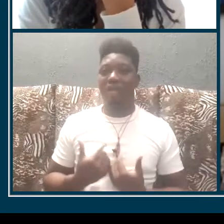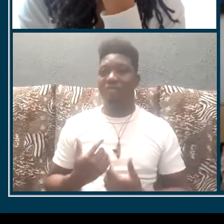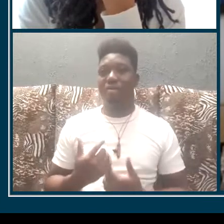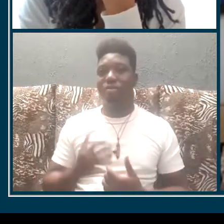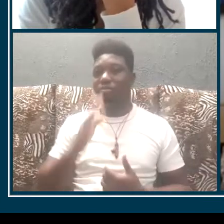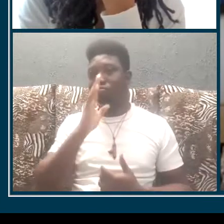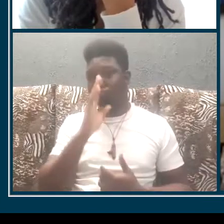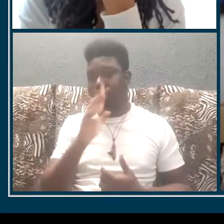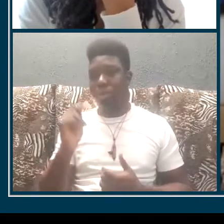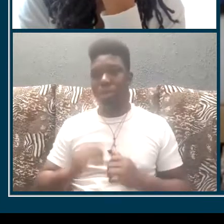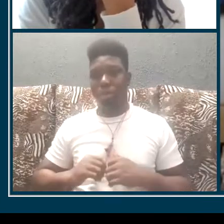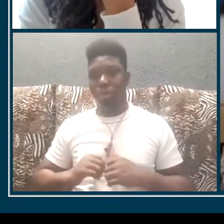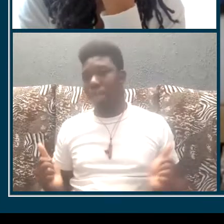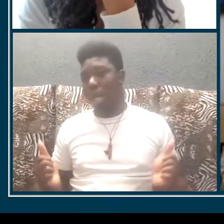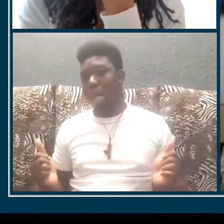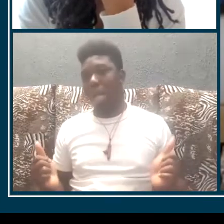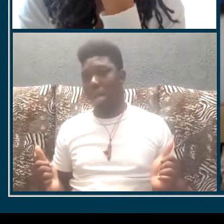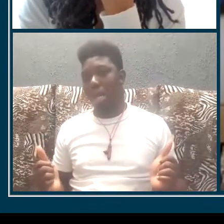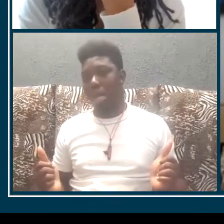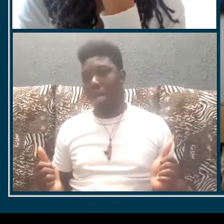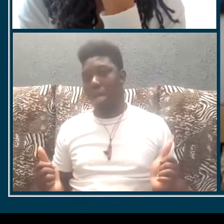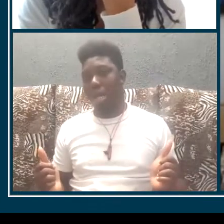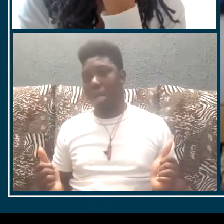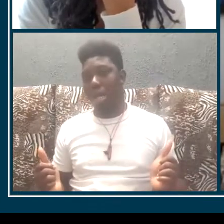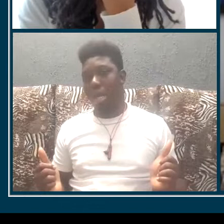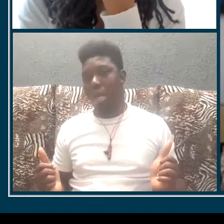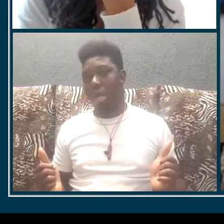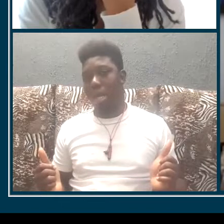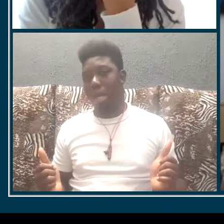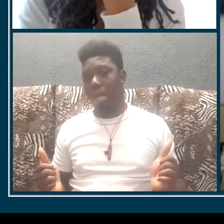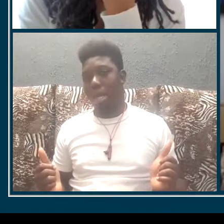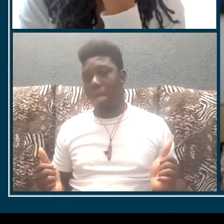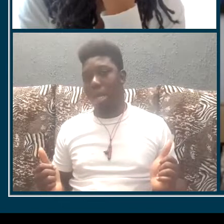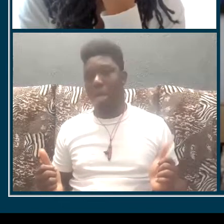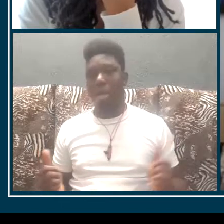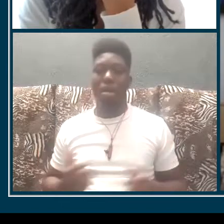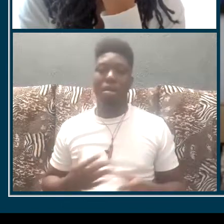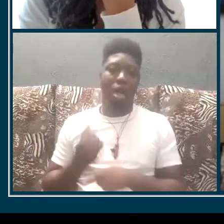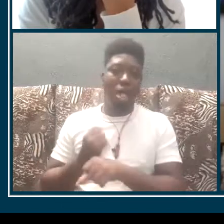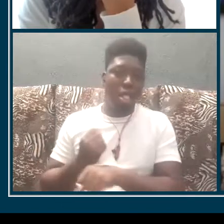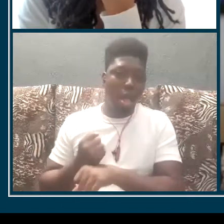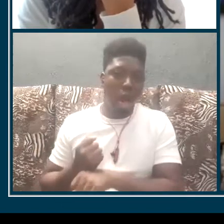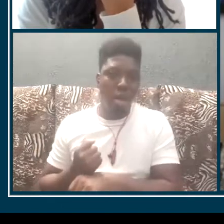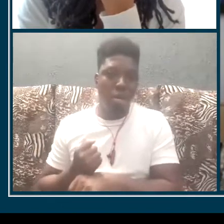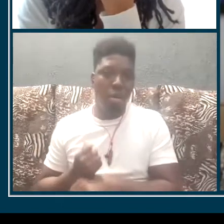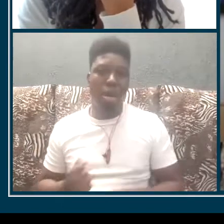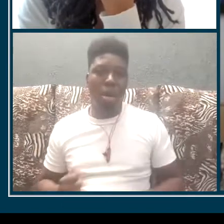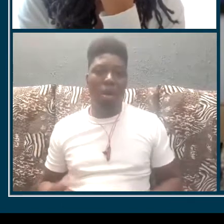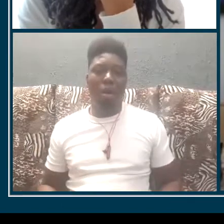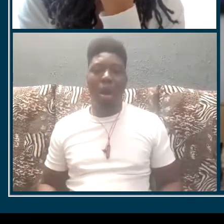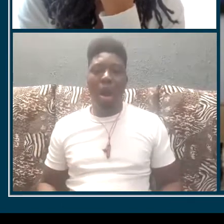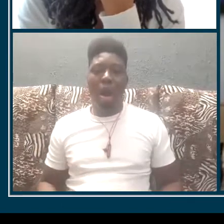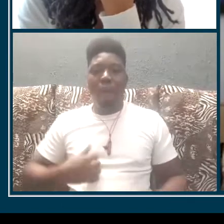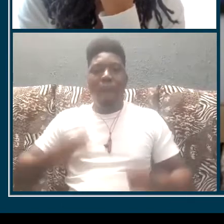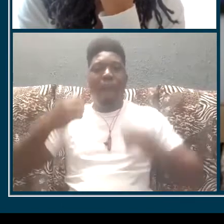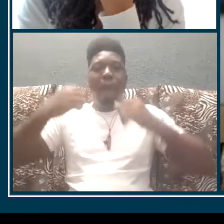to good schools. I've had jobs that I interviewed for, and I've been successful in the things that I've tried. So I don't know that my